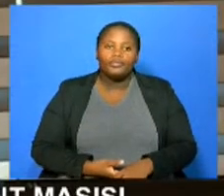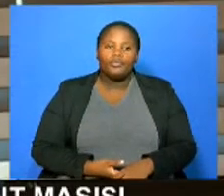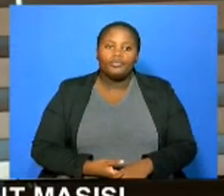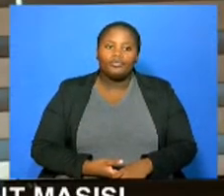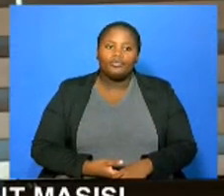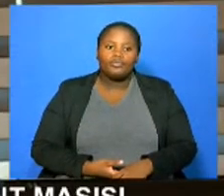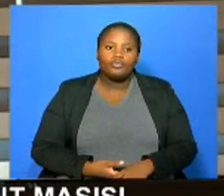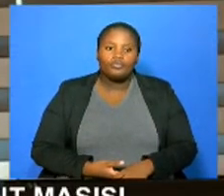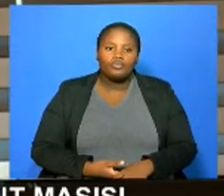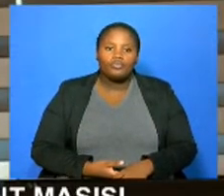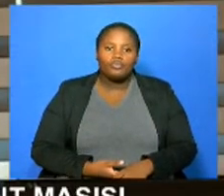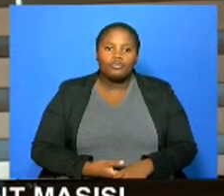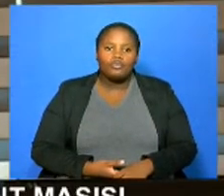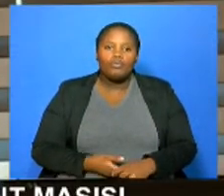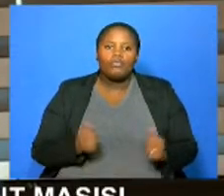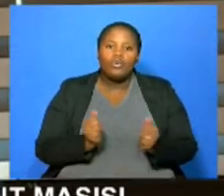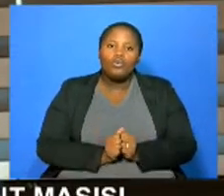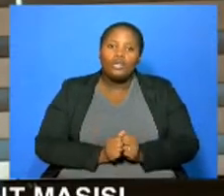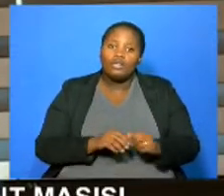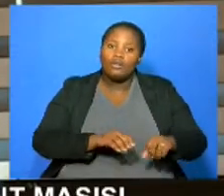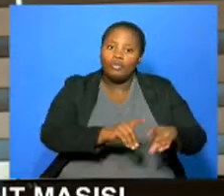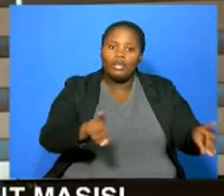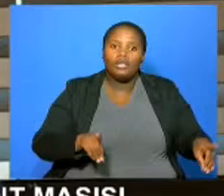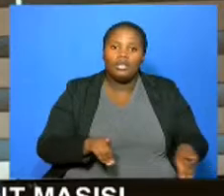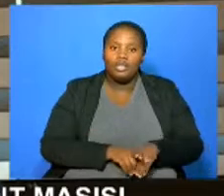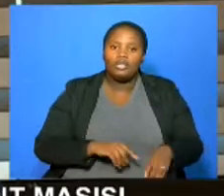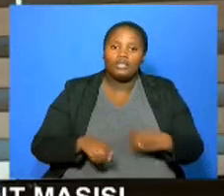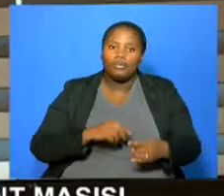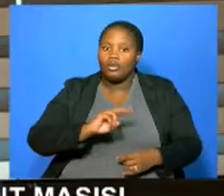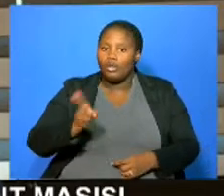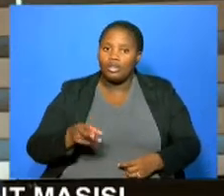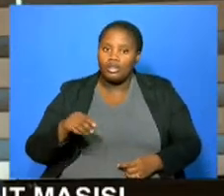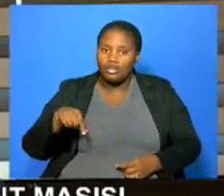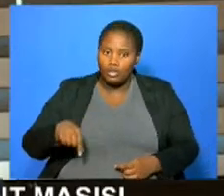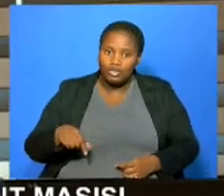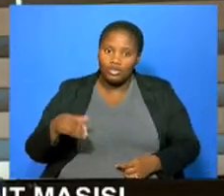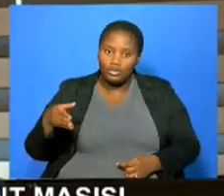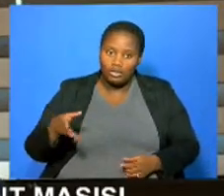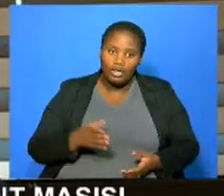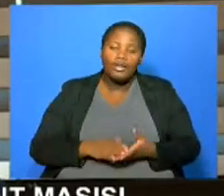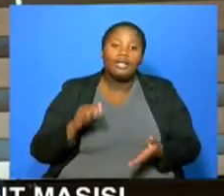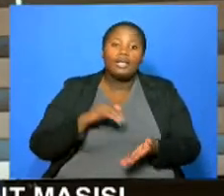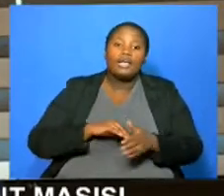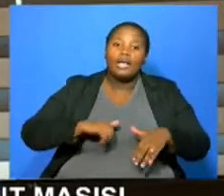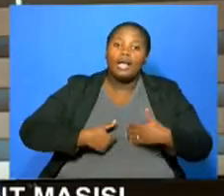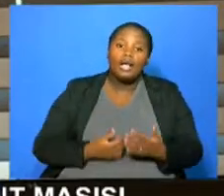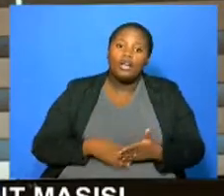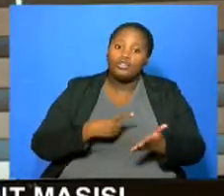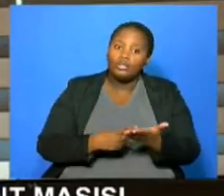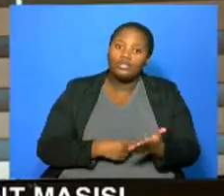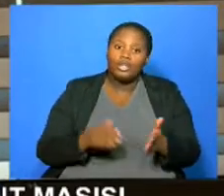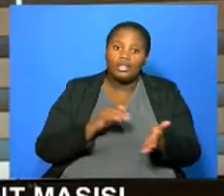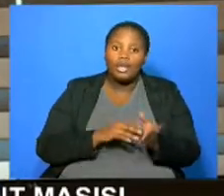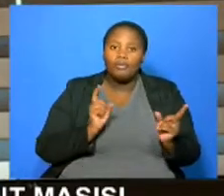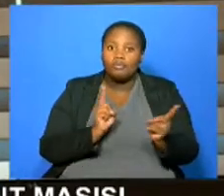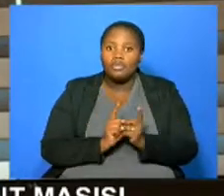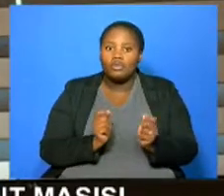in the location of the headquarters here, in how we interact with SADC. We also have been